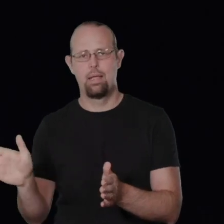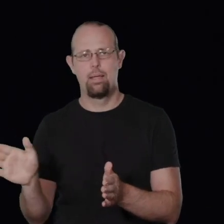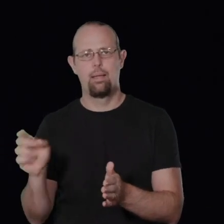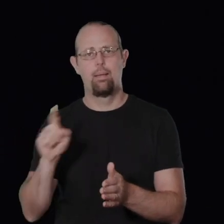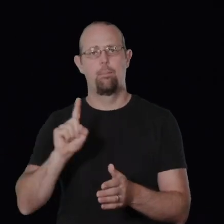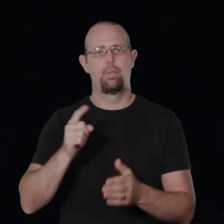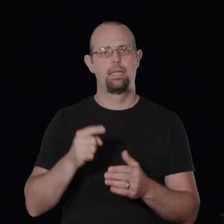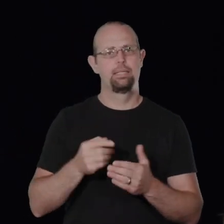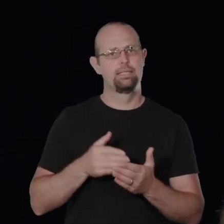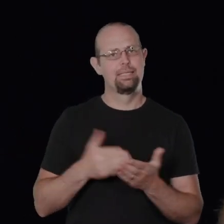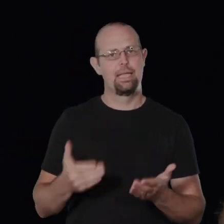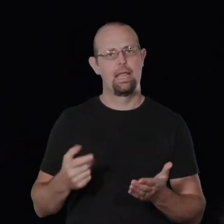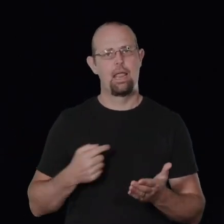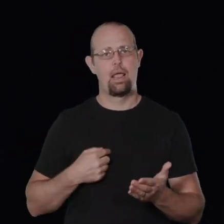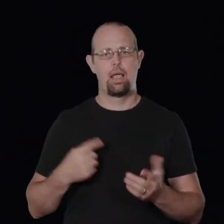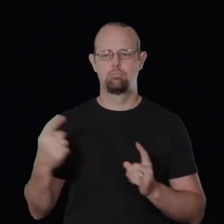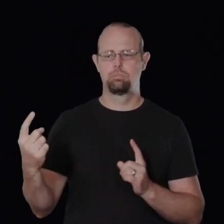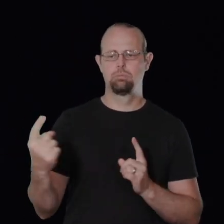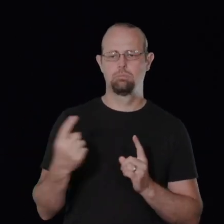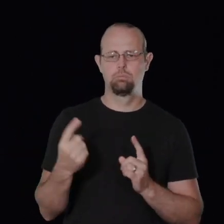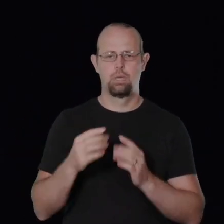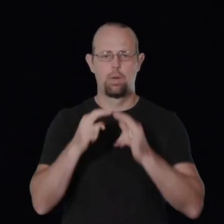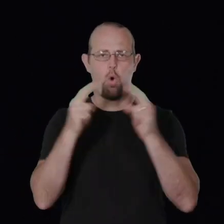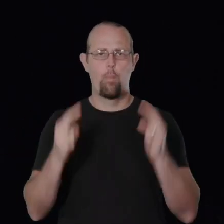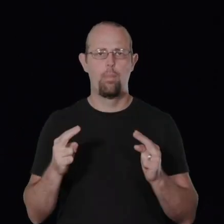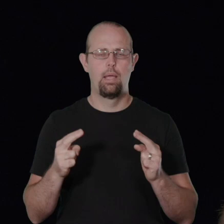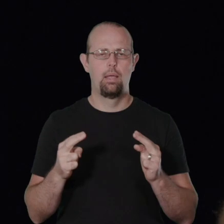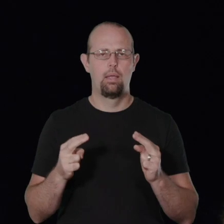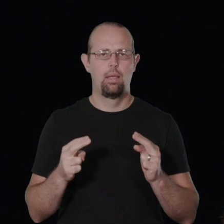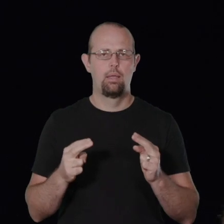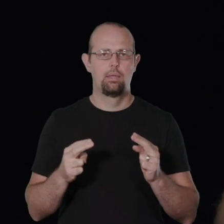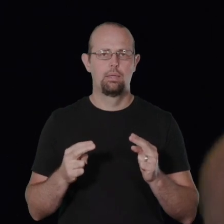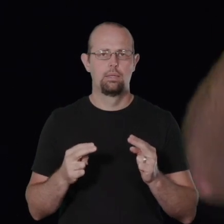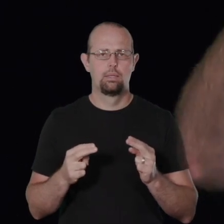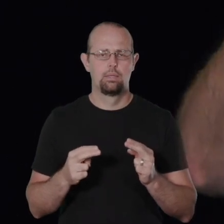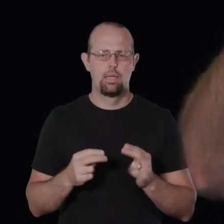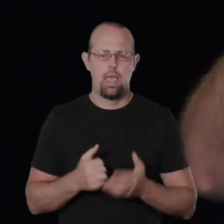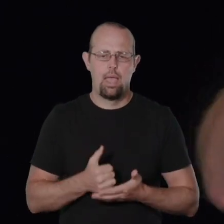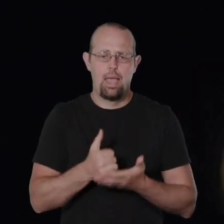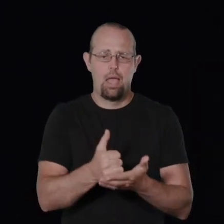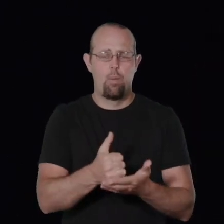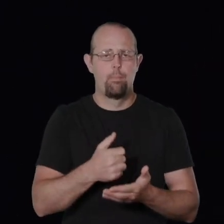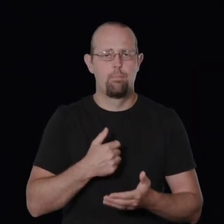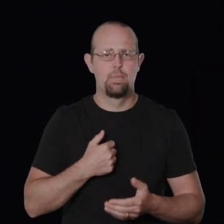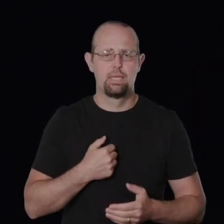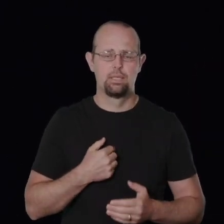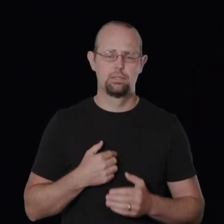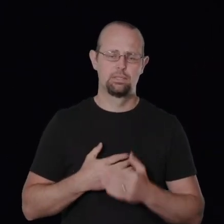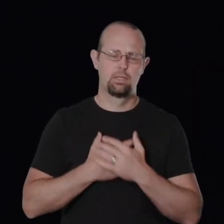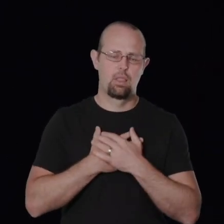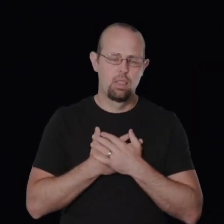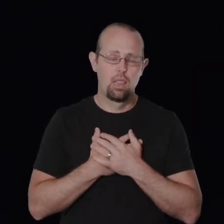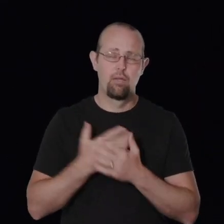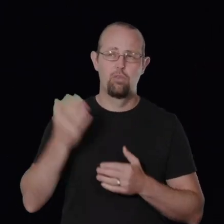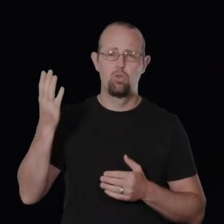home. Let me know what it is to fall in love with you through your presence, through your